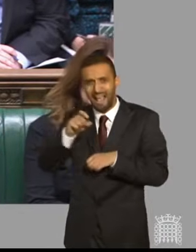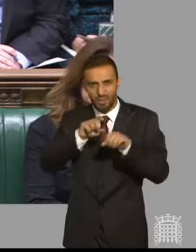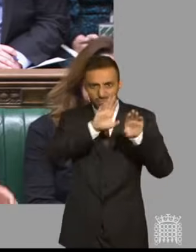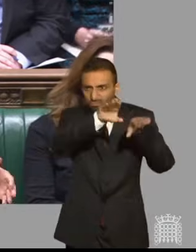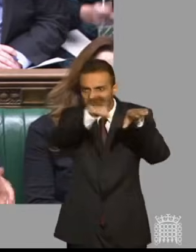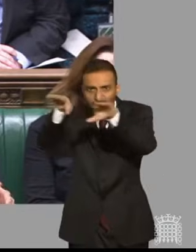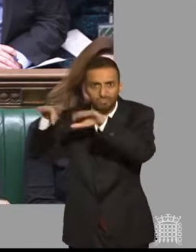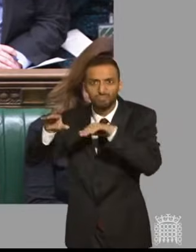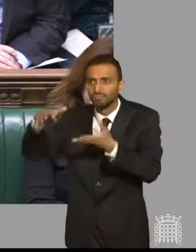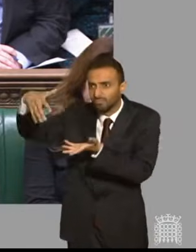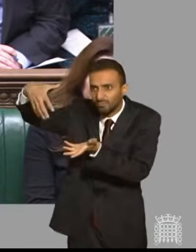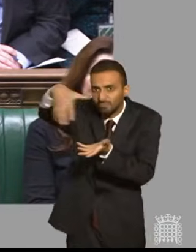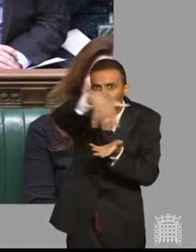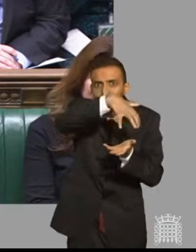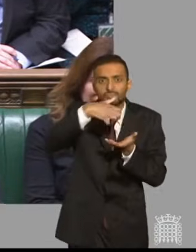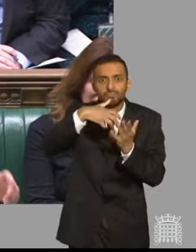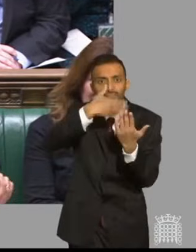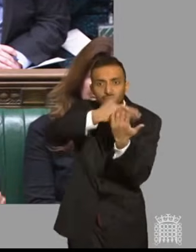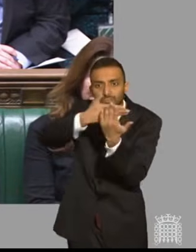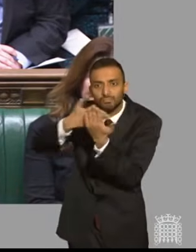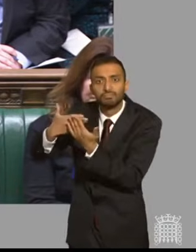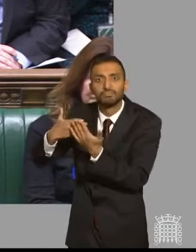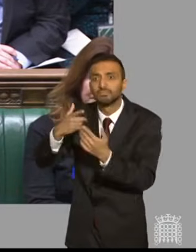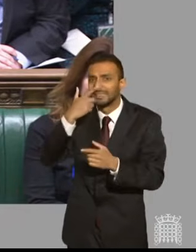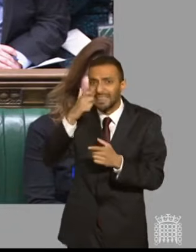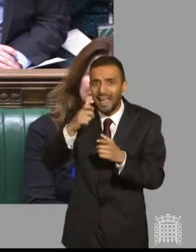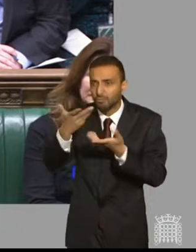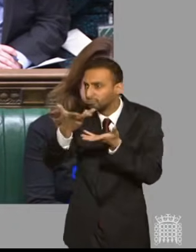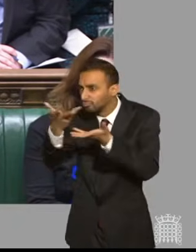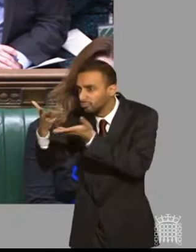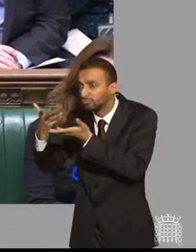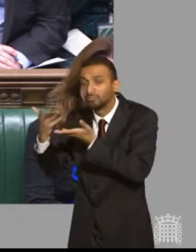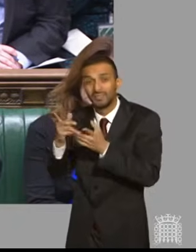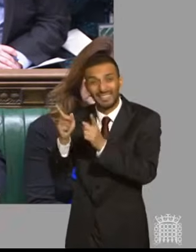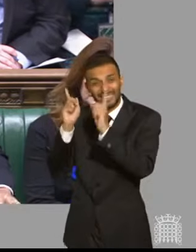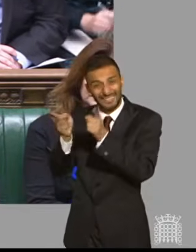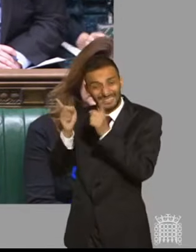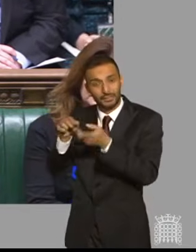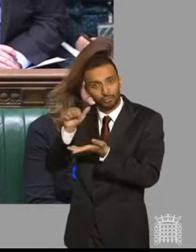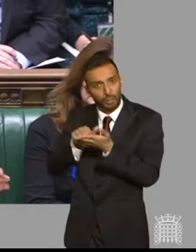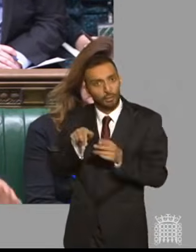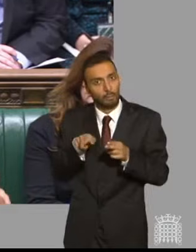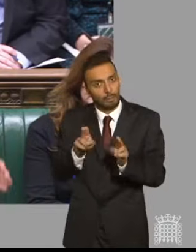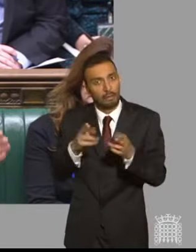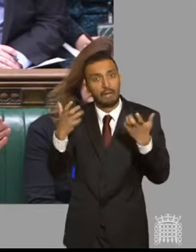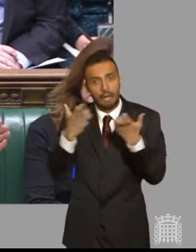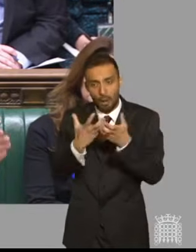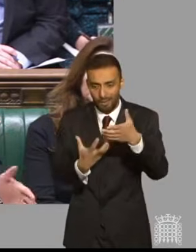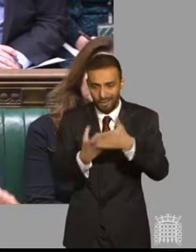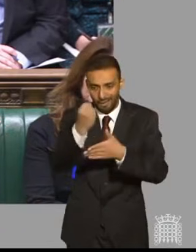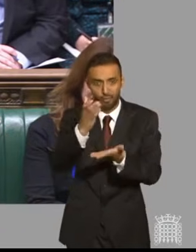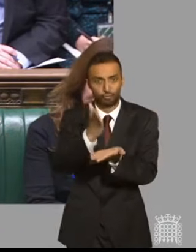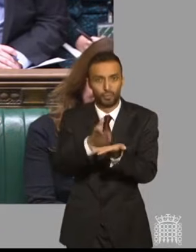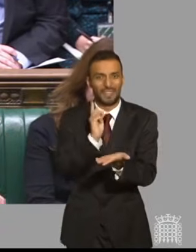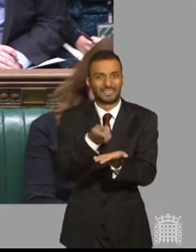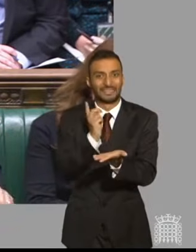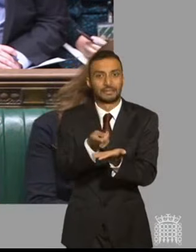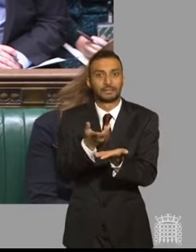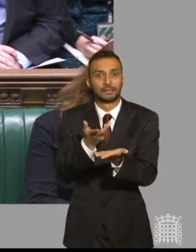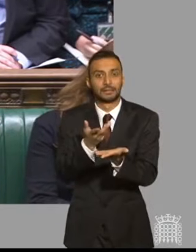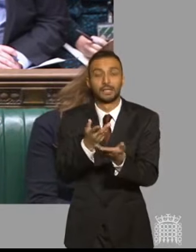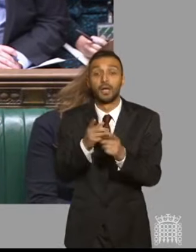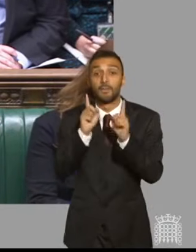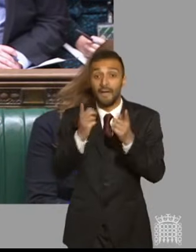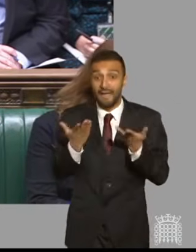way to get the truth that the victims deserve. But in the meantime, we are not wasting a moment to get victims the compensation they deserve,